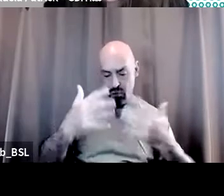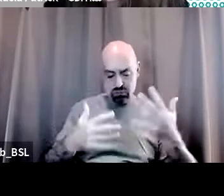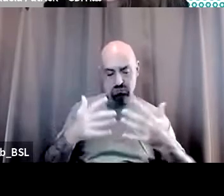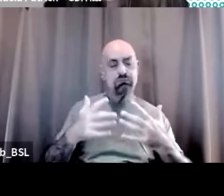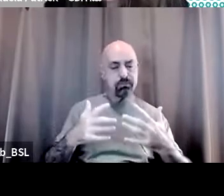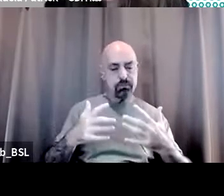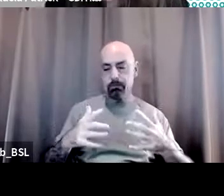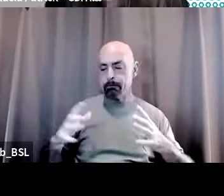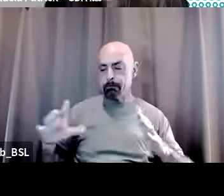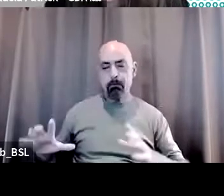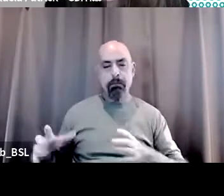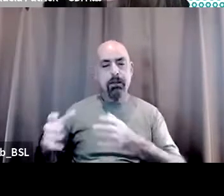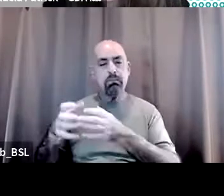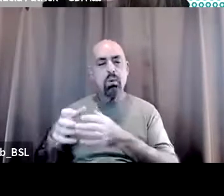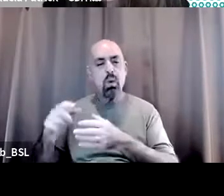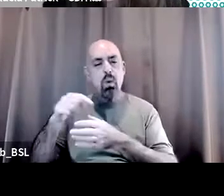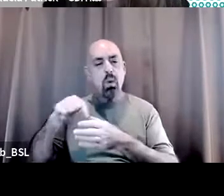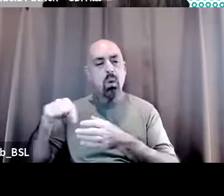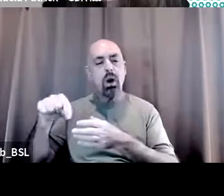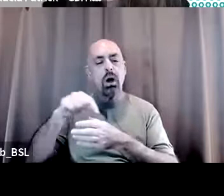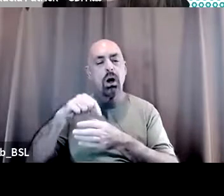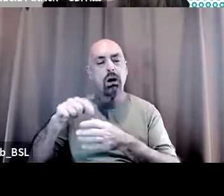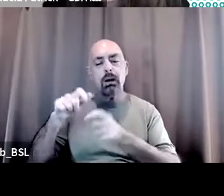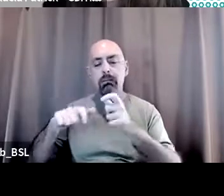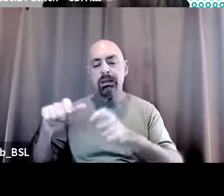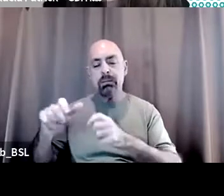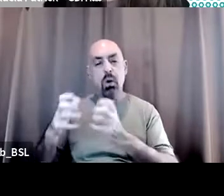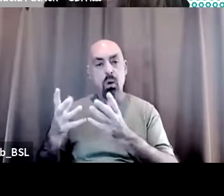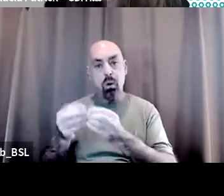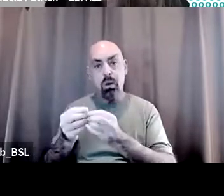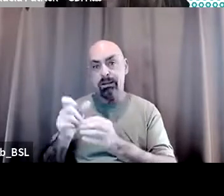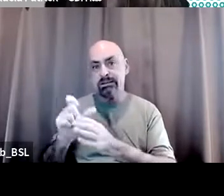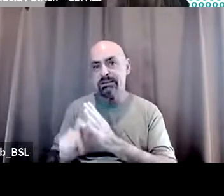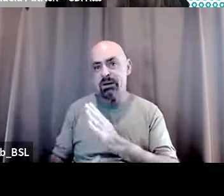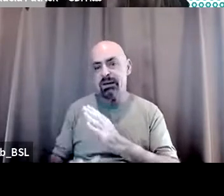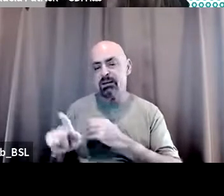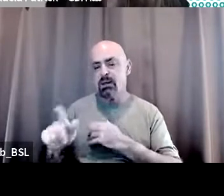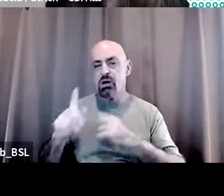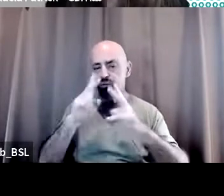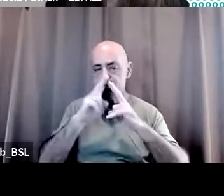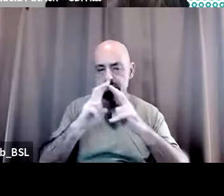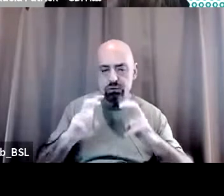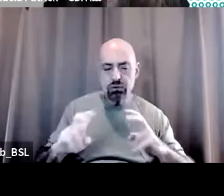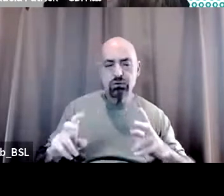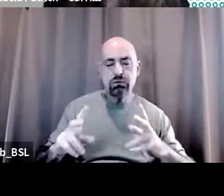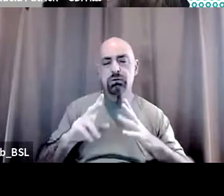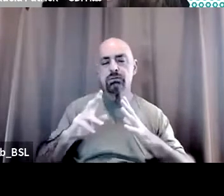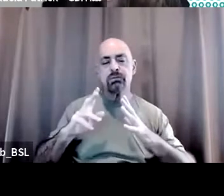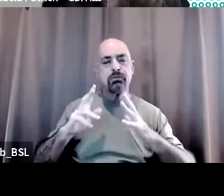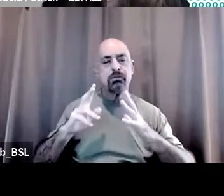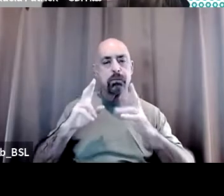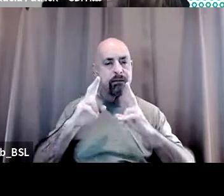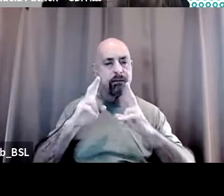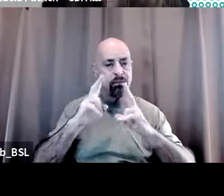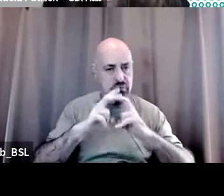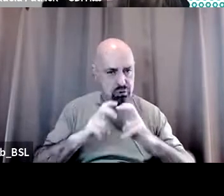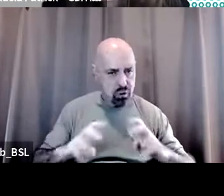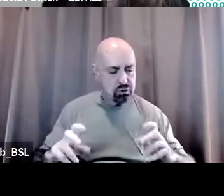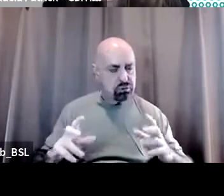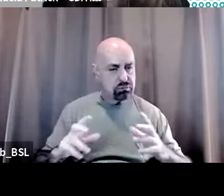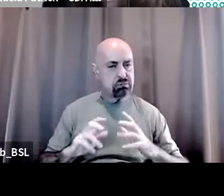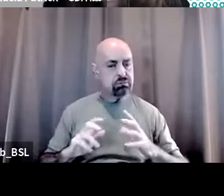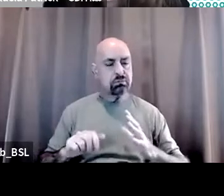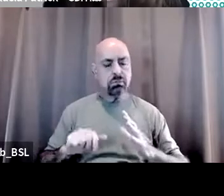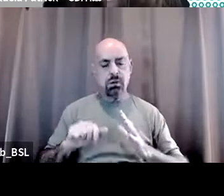pool of people with disabilities, research with disabilities, started